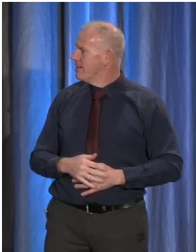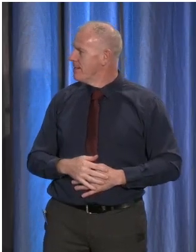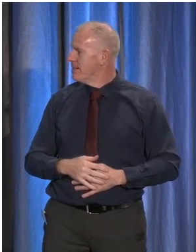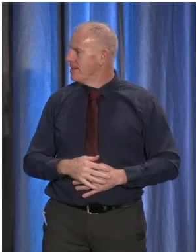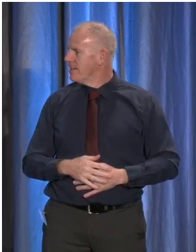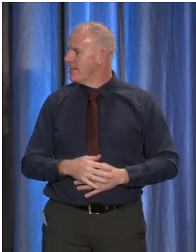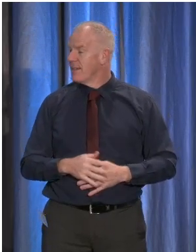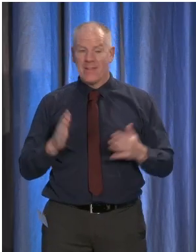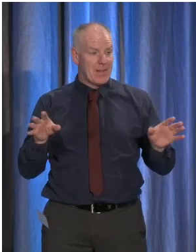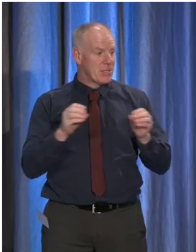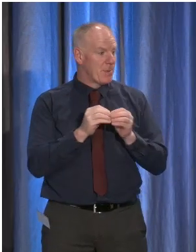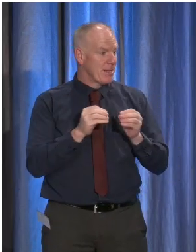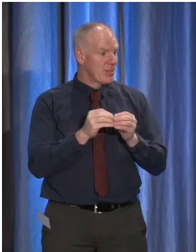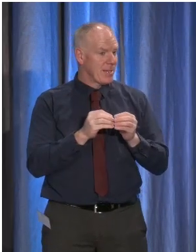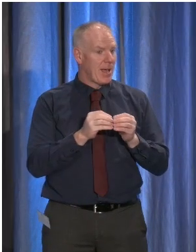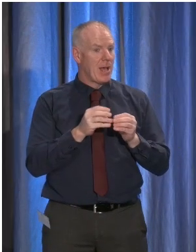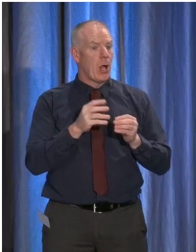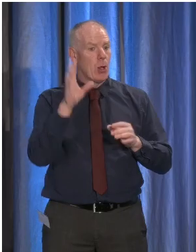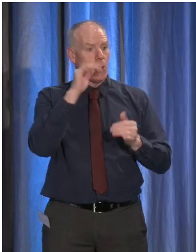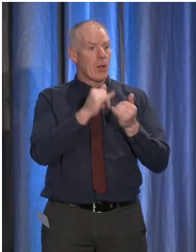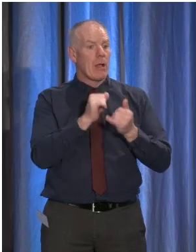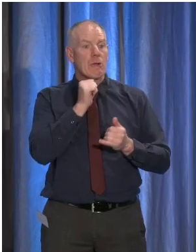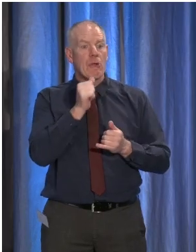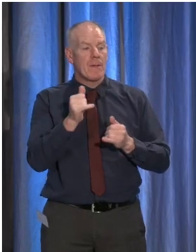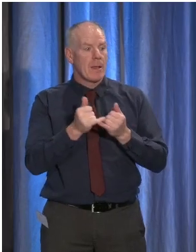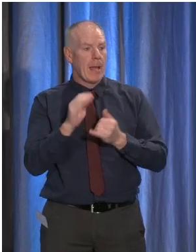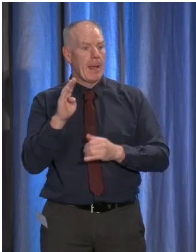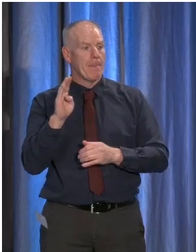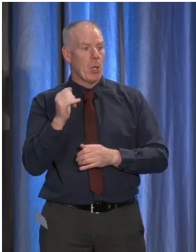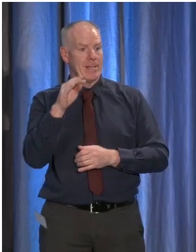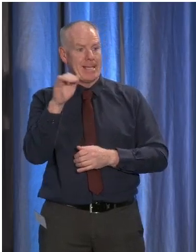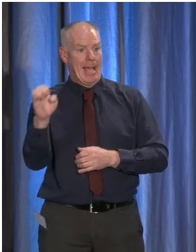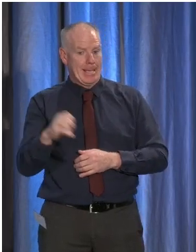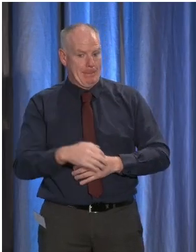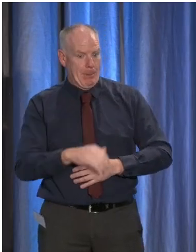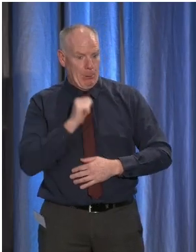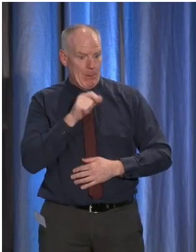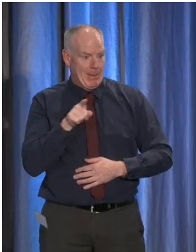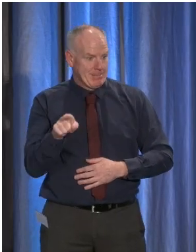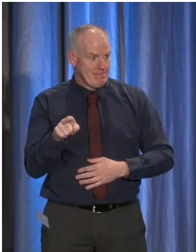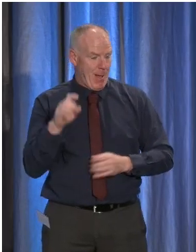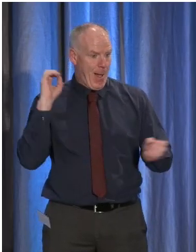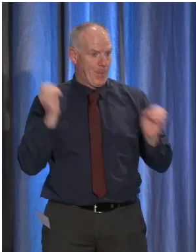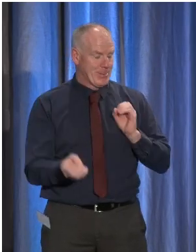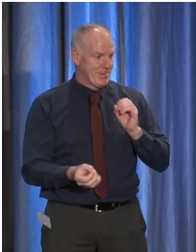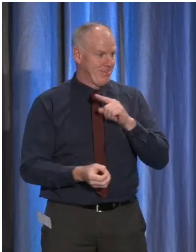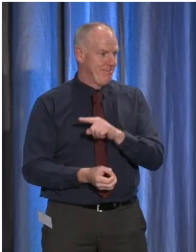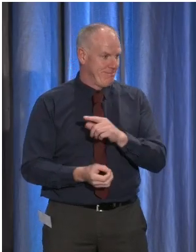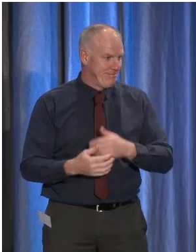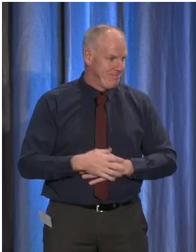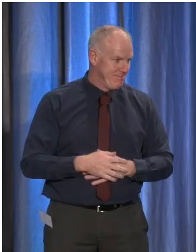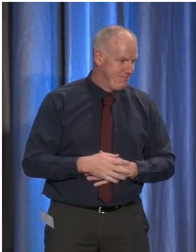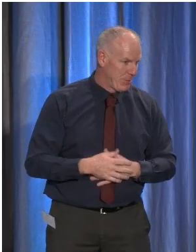Since she's already been mentioned, I'll tell you that I look nothing like Beyoncé. In fact, I'm the opposite to Beyoncé in